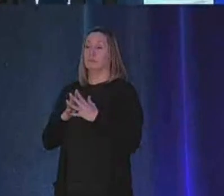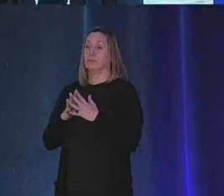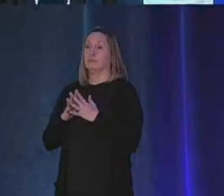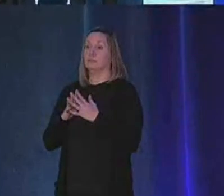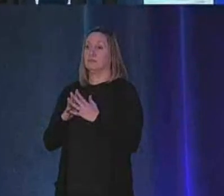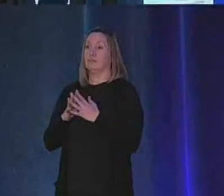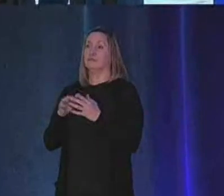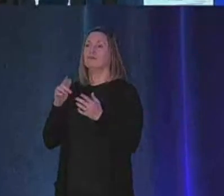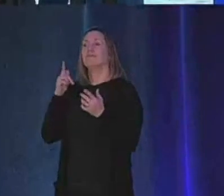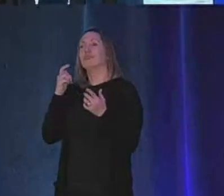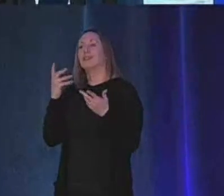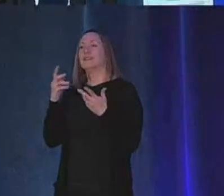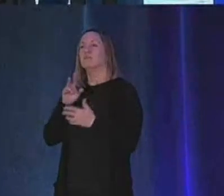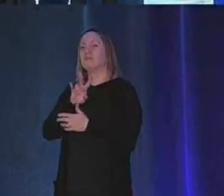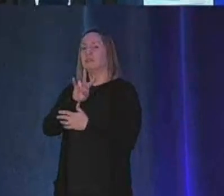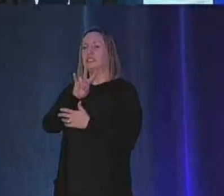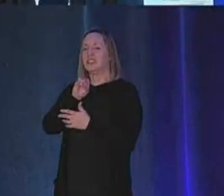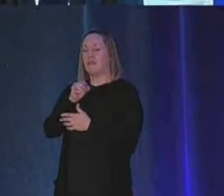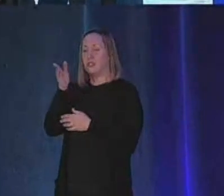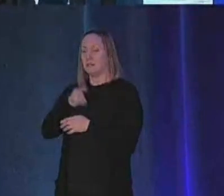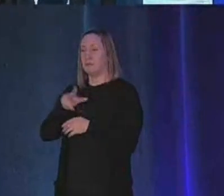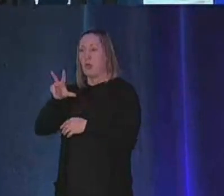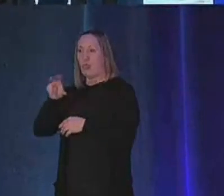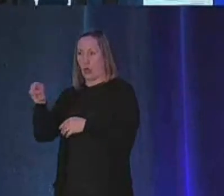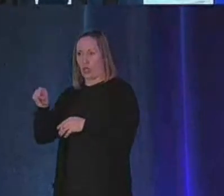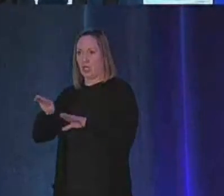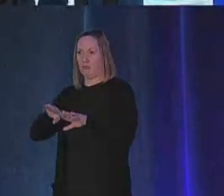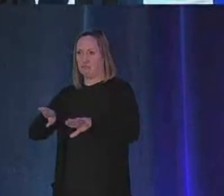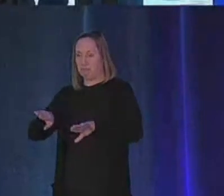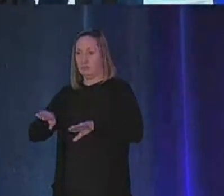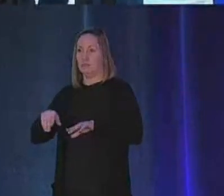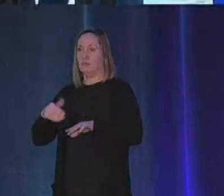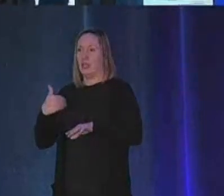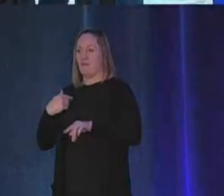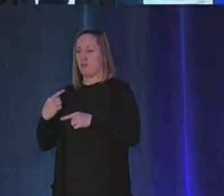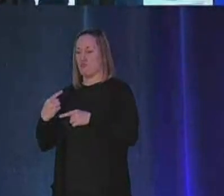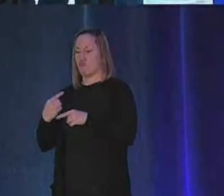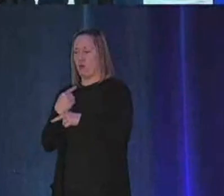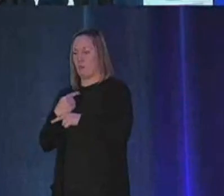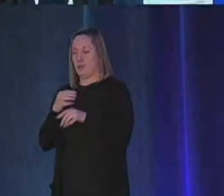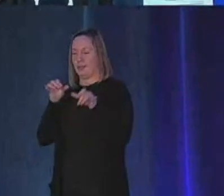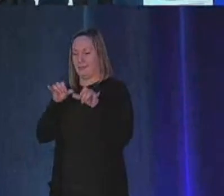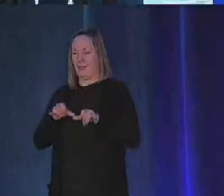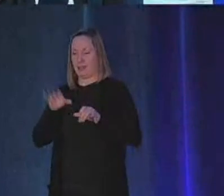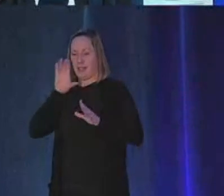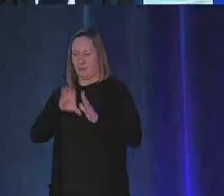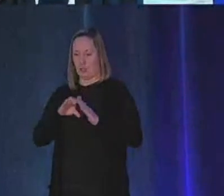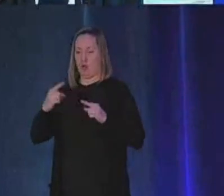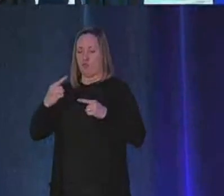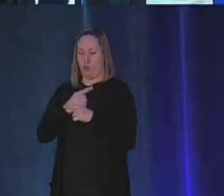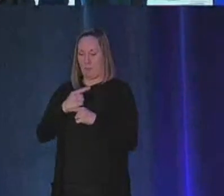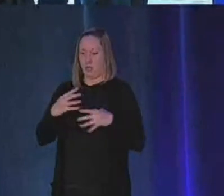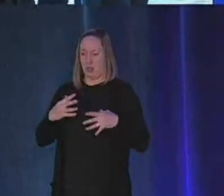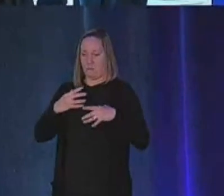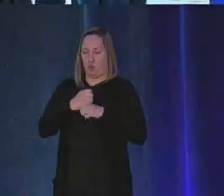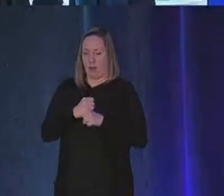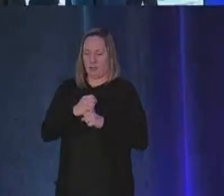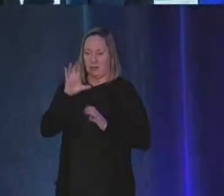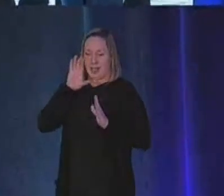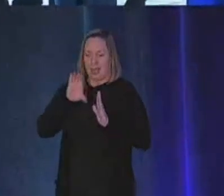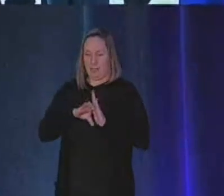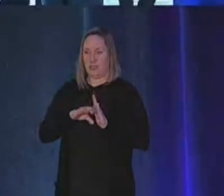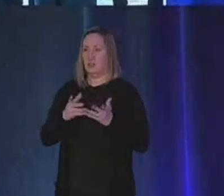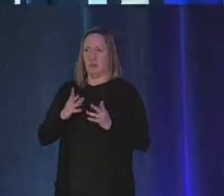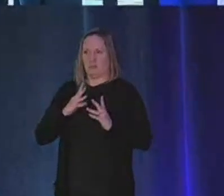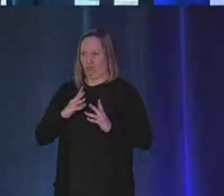since it's kind of like a 70-30 split, by having properly sized images, properly compressed images, you're probably going to